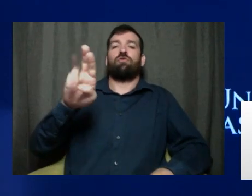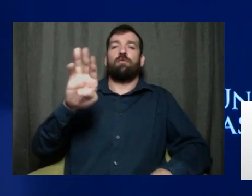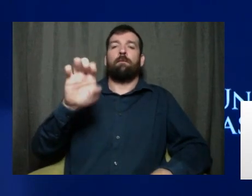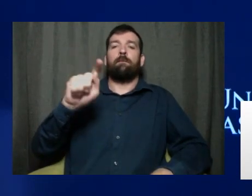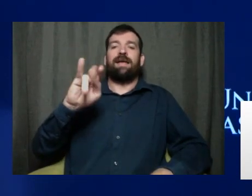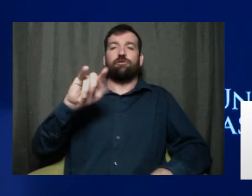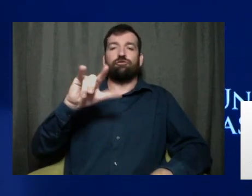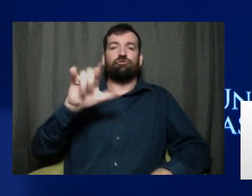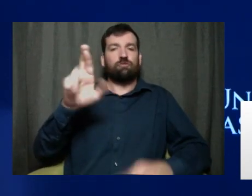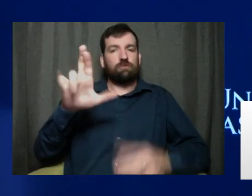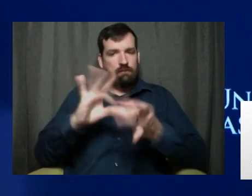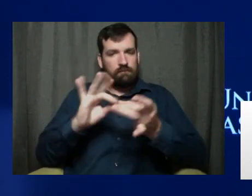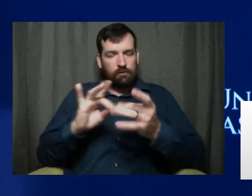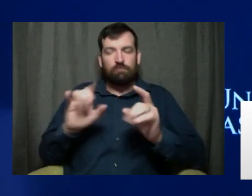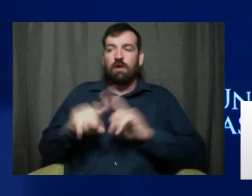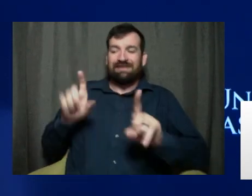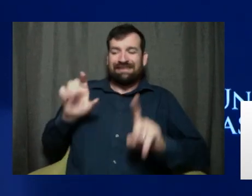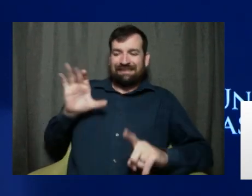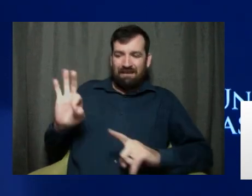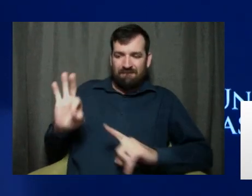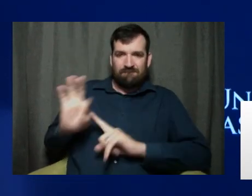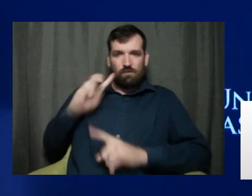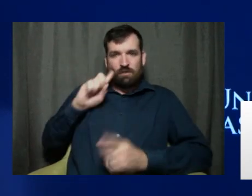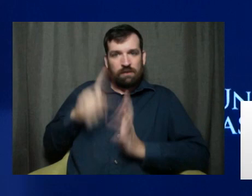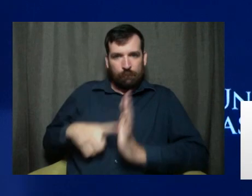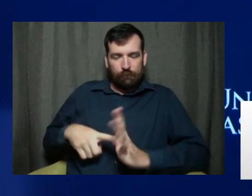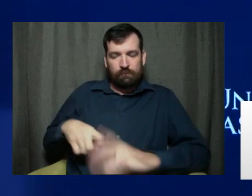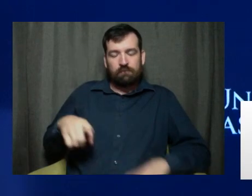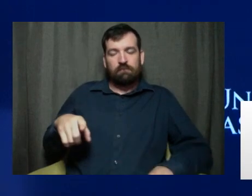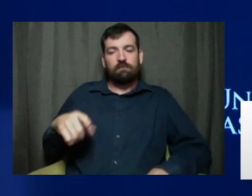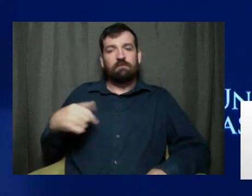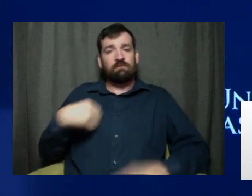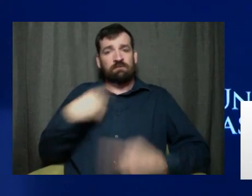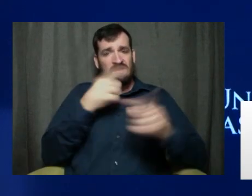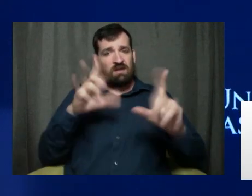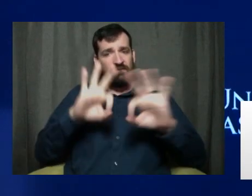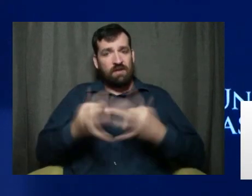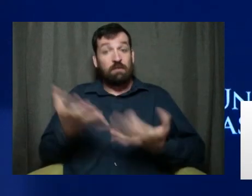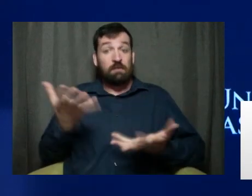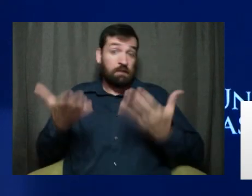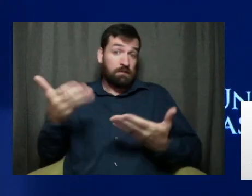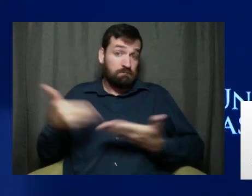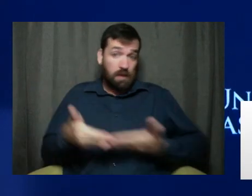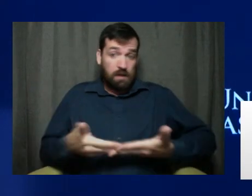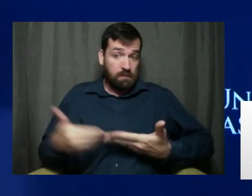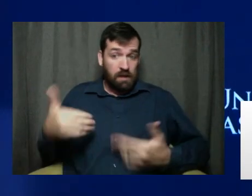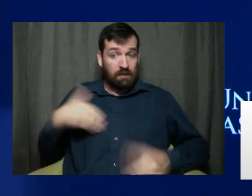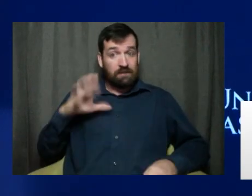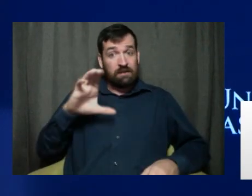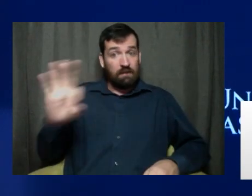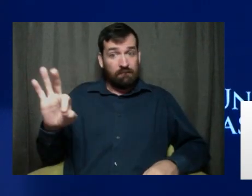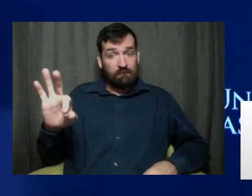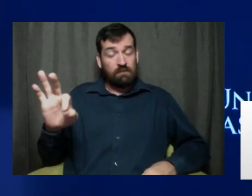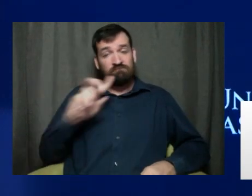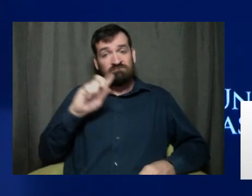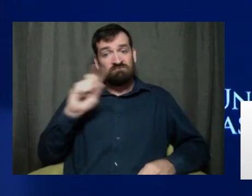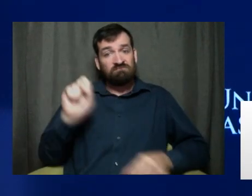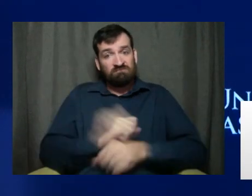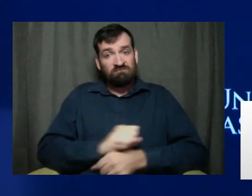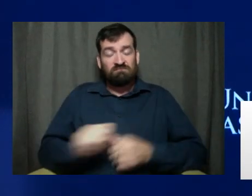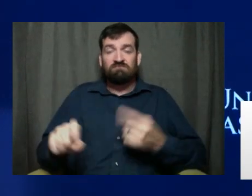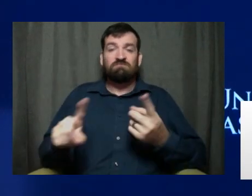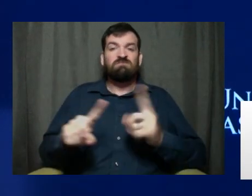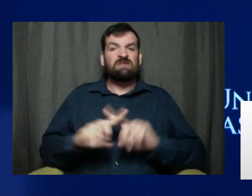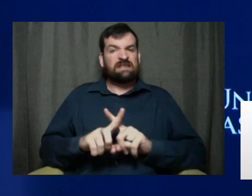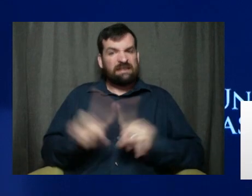for like cystic fibrosis, what I tell a family today who maybe their baby has cystic fibrosis is actually quite a bit different than maybe